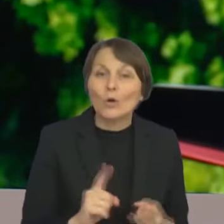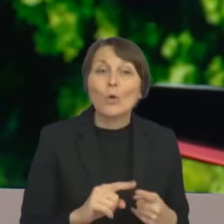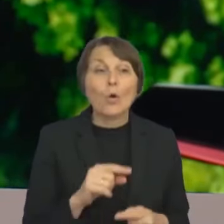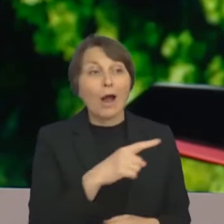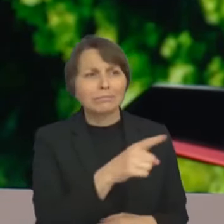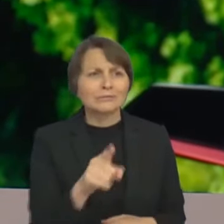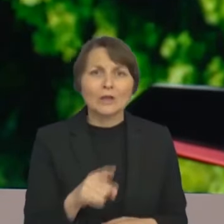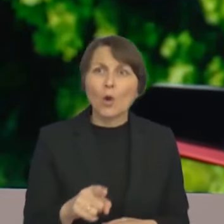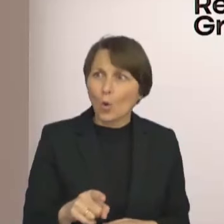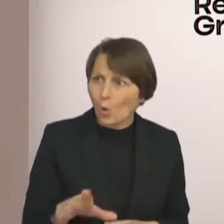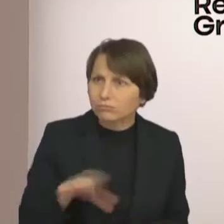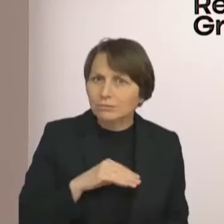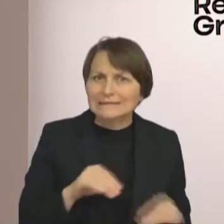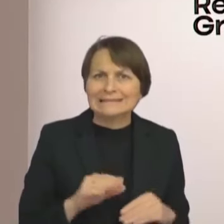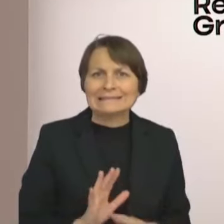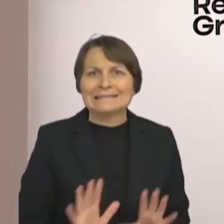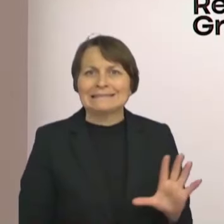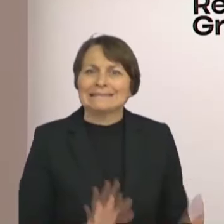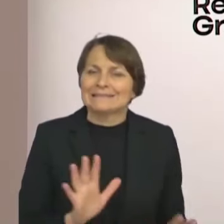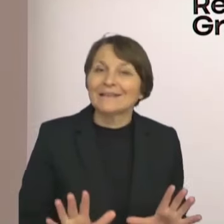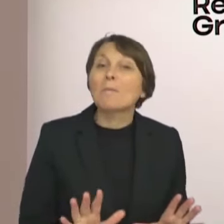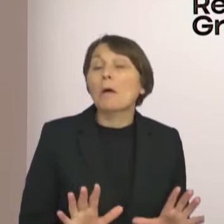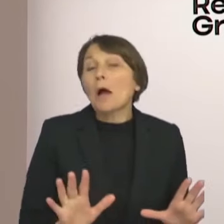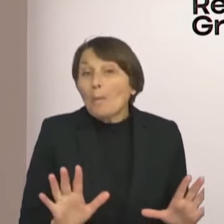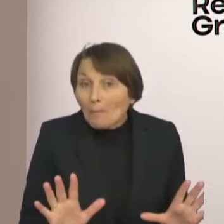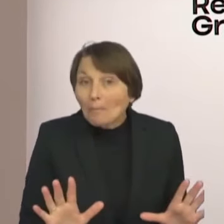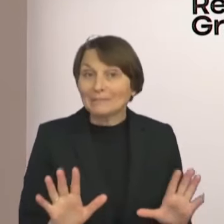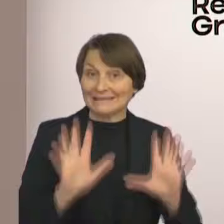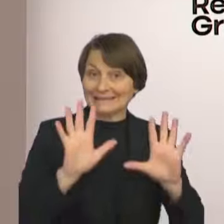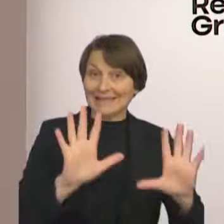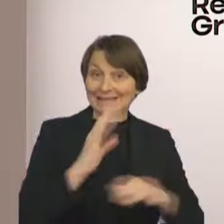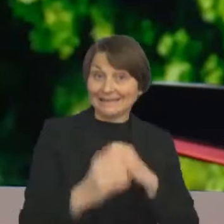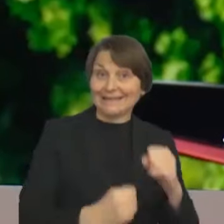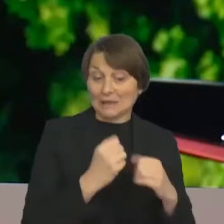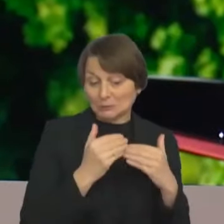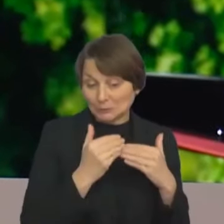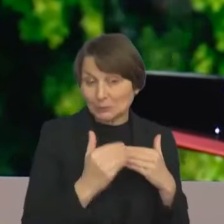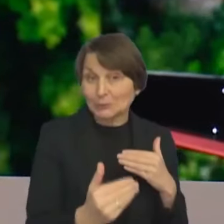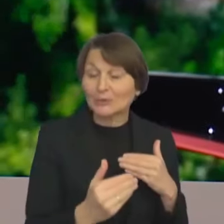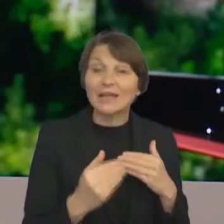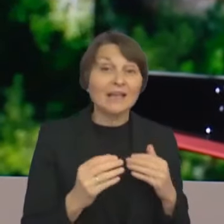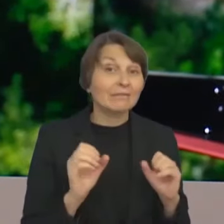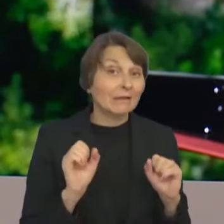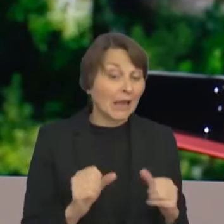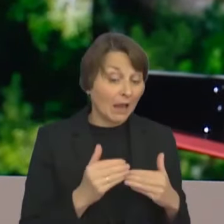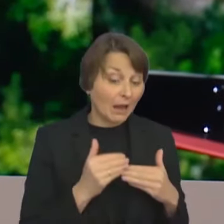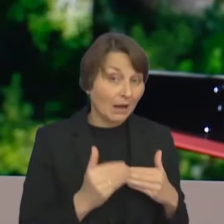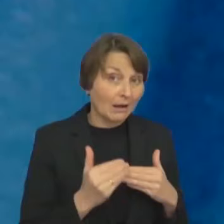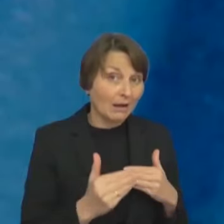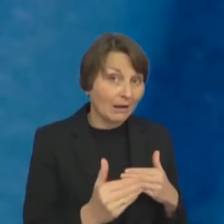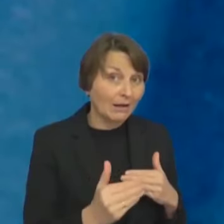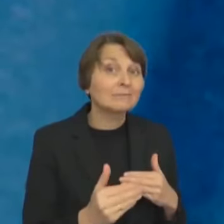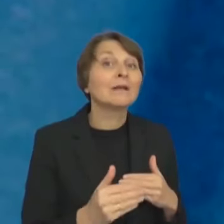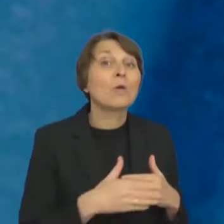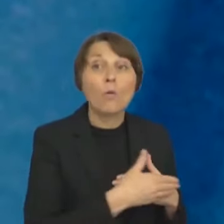in certain places. But in 10 years' time, if everything works as it should, everybody will thank us. And that really